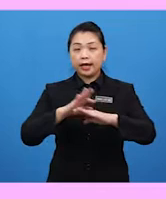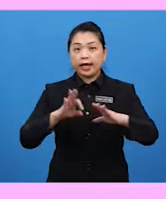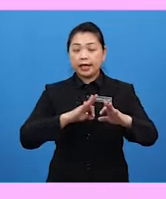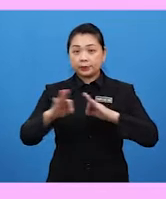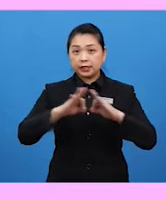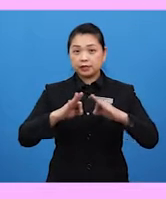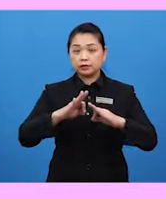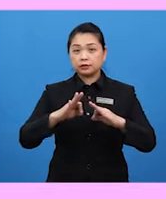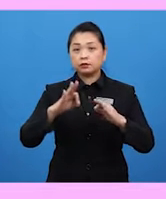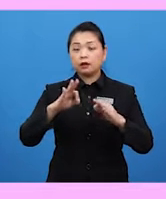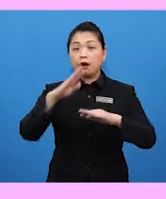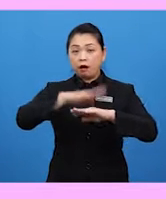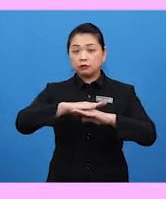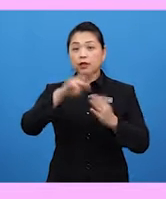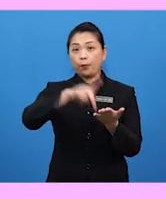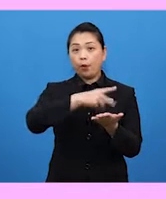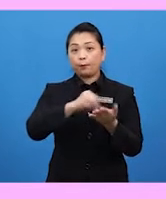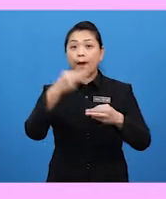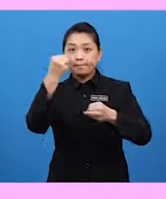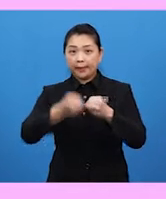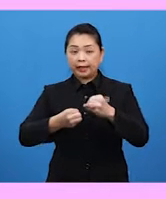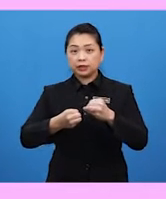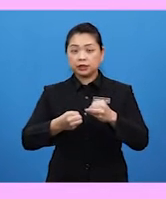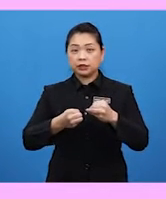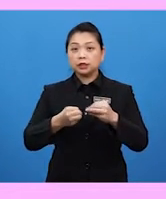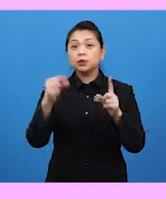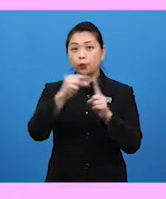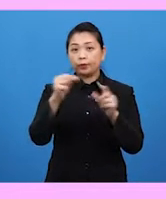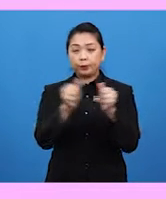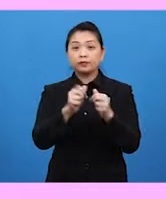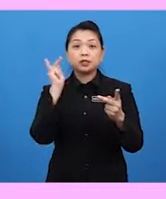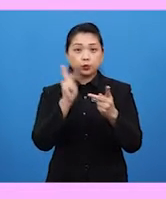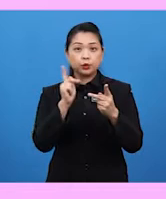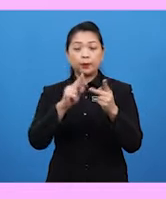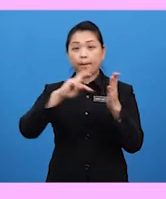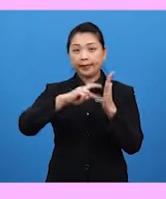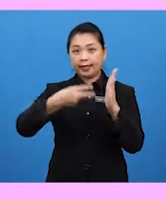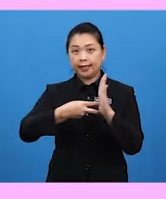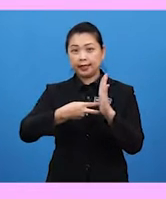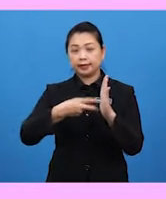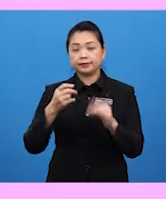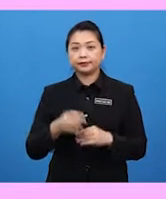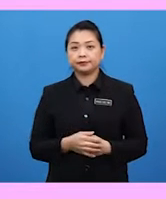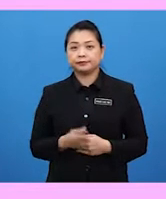explanation of the poem, match the words with the suitable meaning.